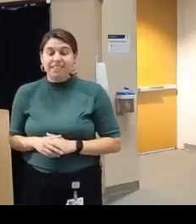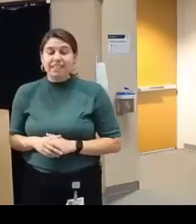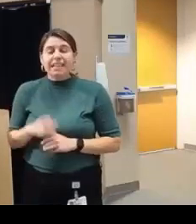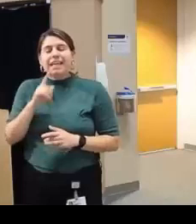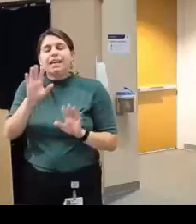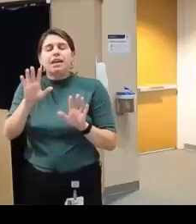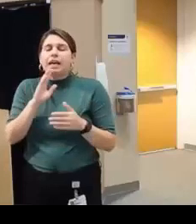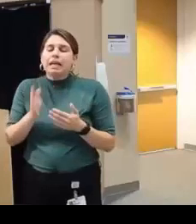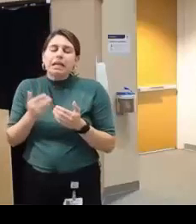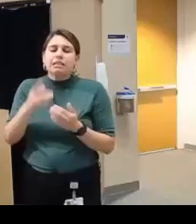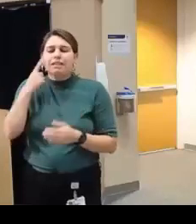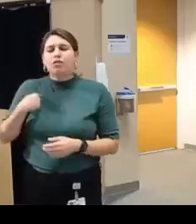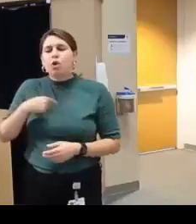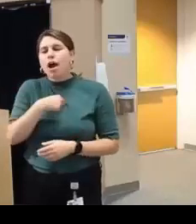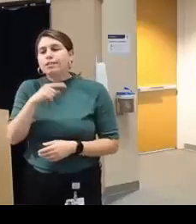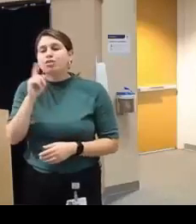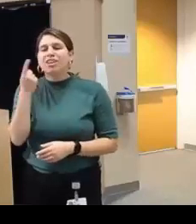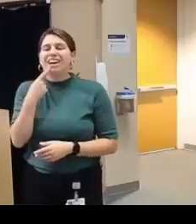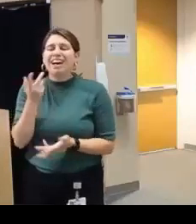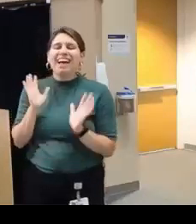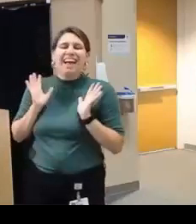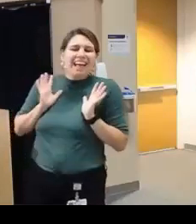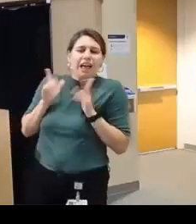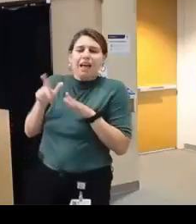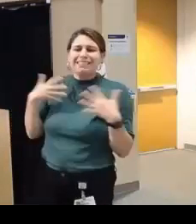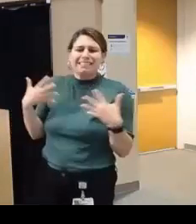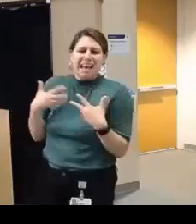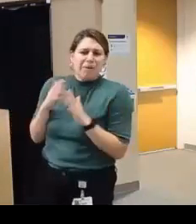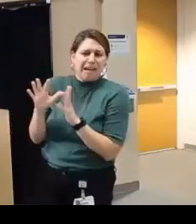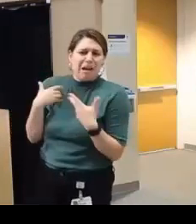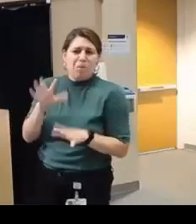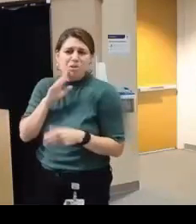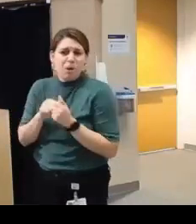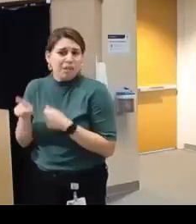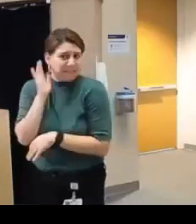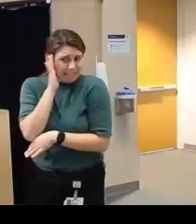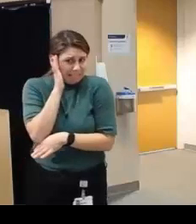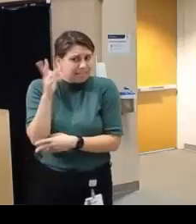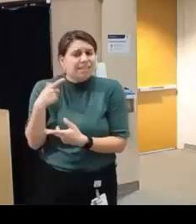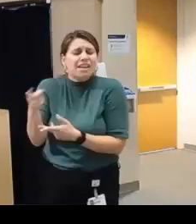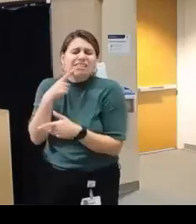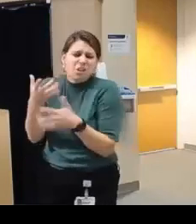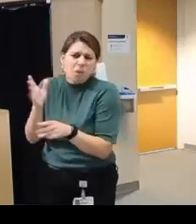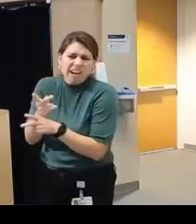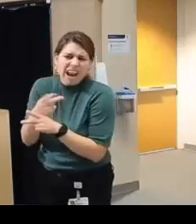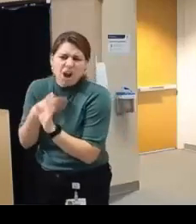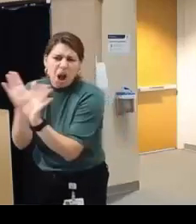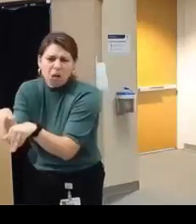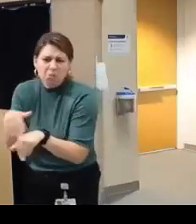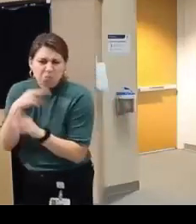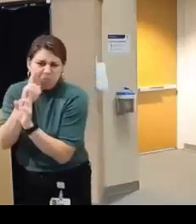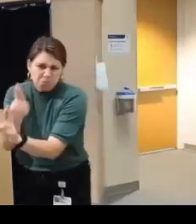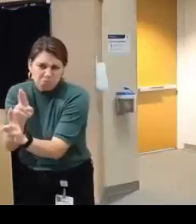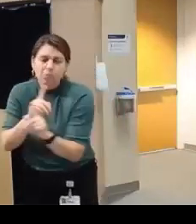it's too hard to talk to these people, they're scary, I don't want to deal with it. They say they don't want care anyway, so let's just leave them alone. And that's